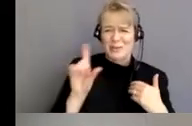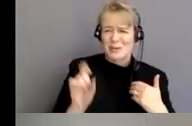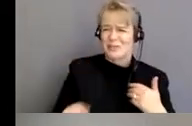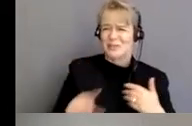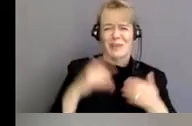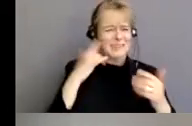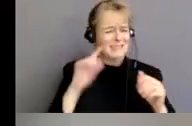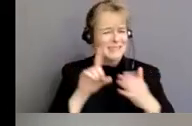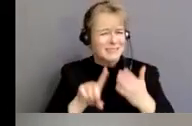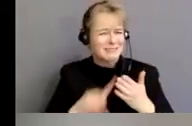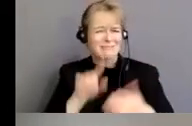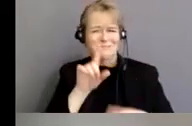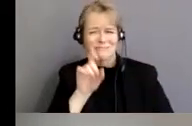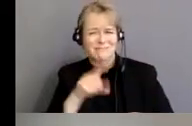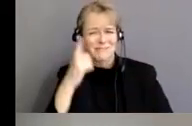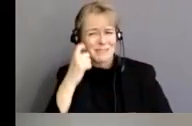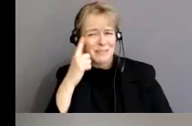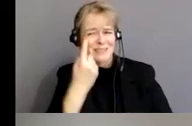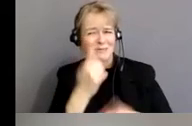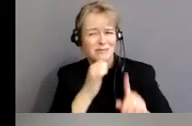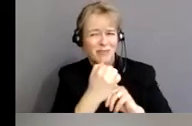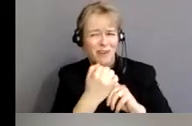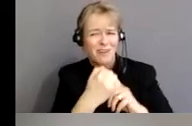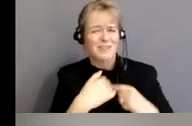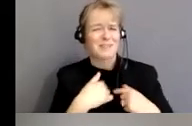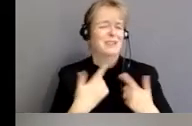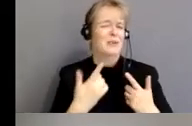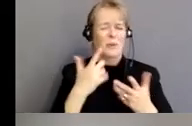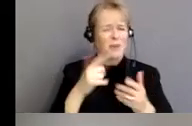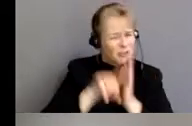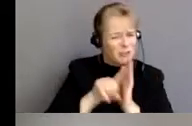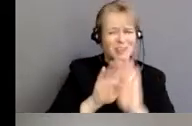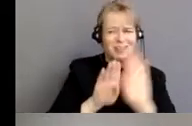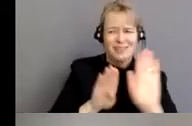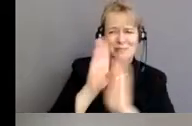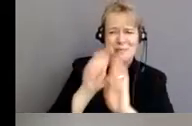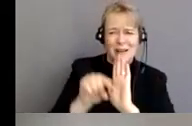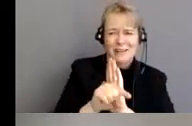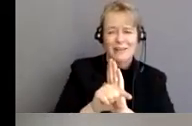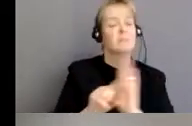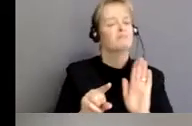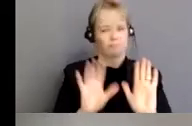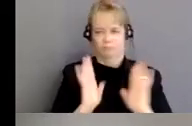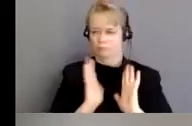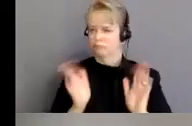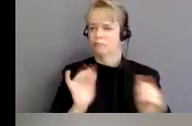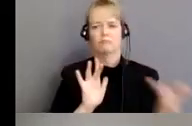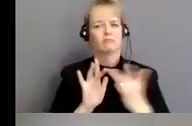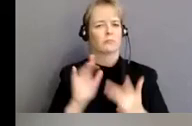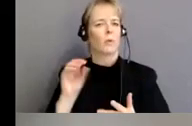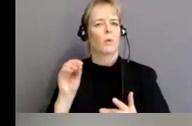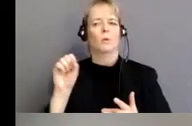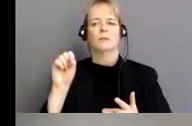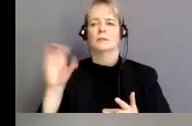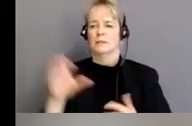you're looking for information, you want to check background of someone you're working with, you can always contact the OSC. I mean, Mike talked